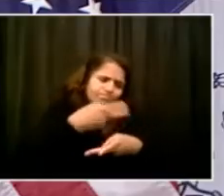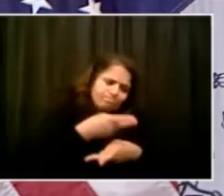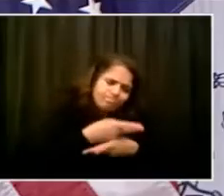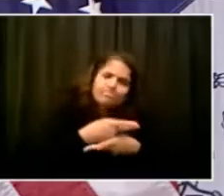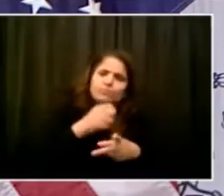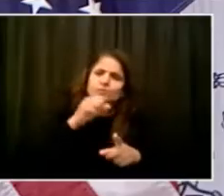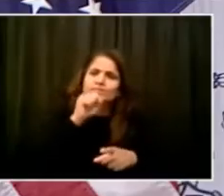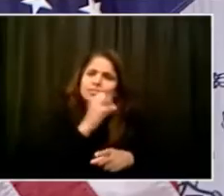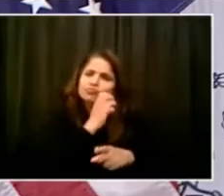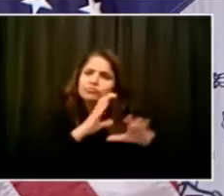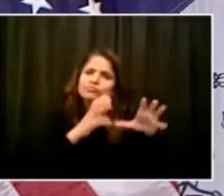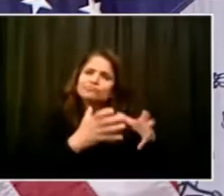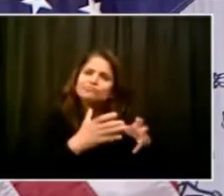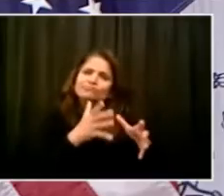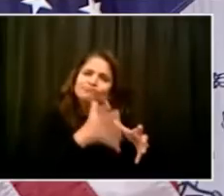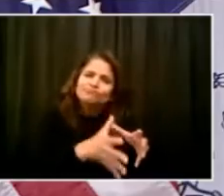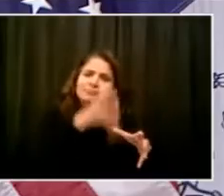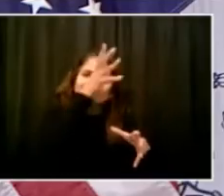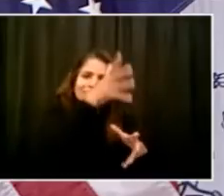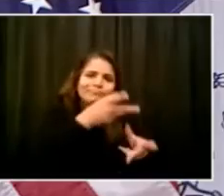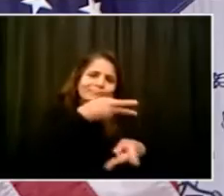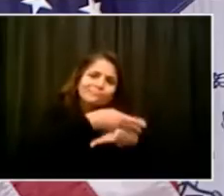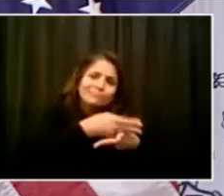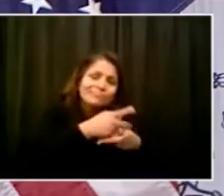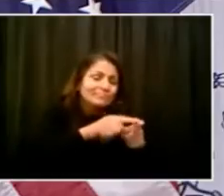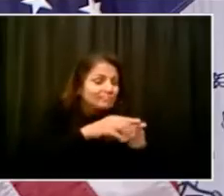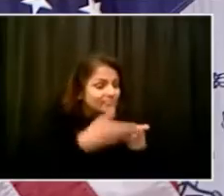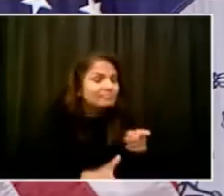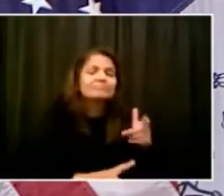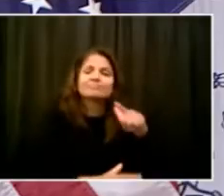is necessary for some people. I get it.